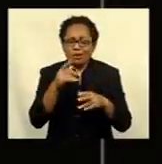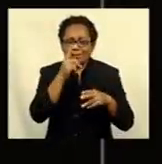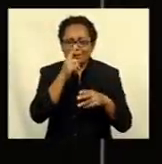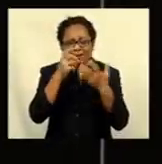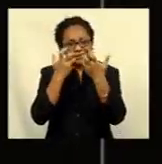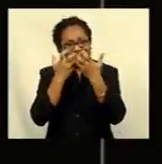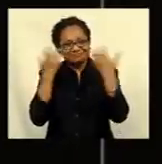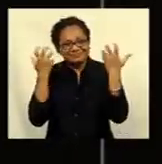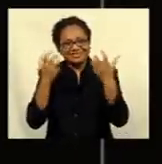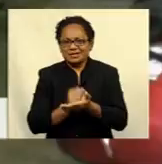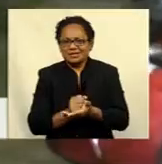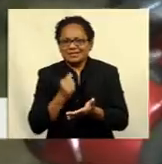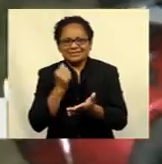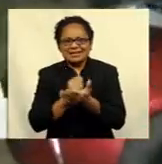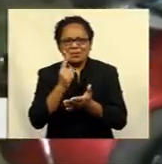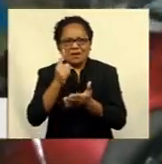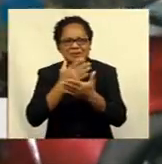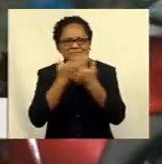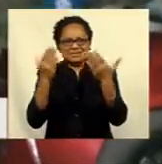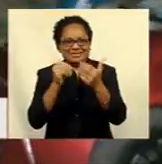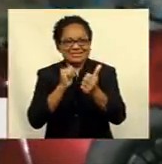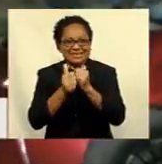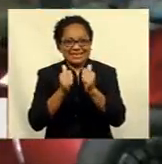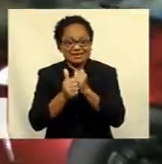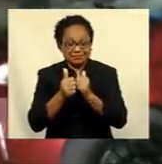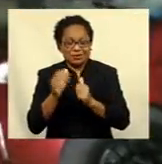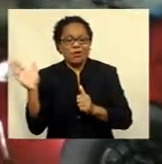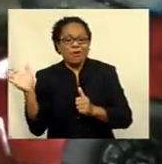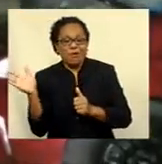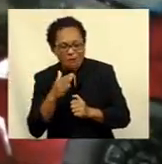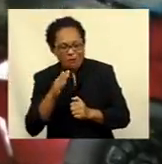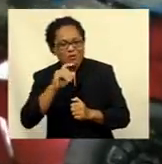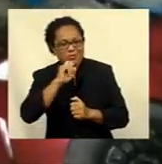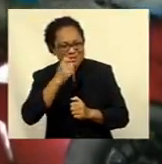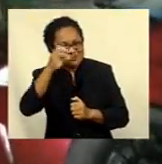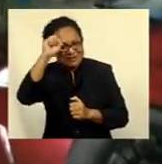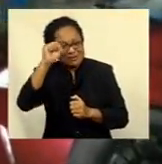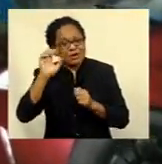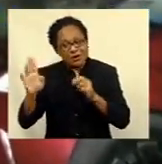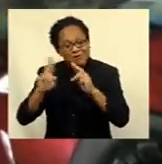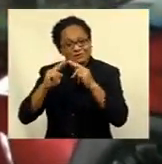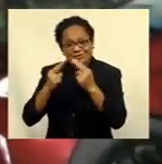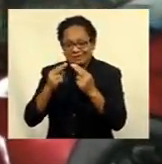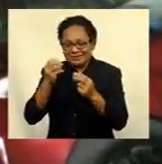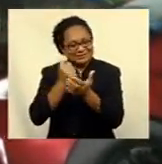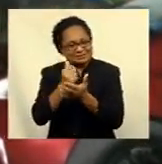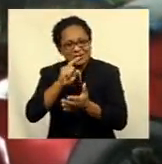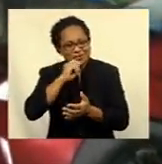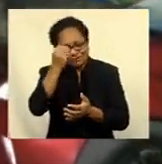with the family last night. Will definitely be a memorable one for his family in Nawaka.